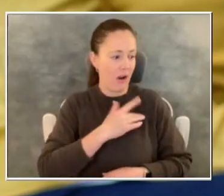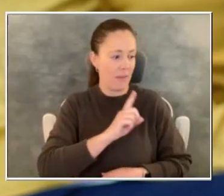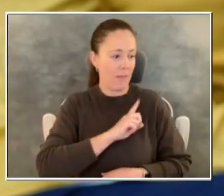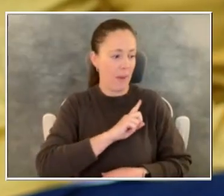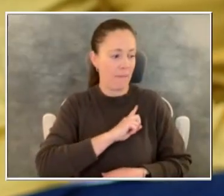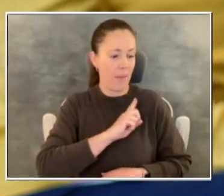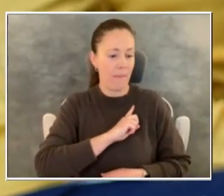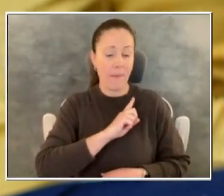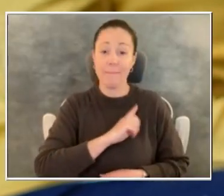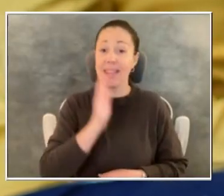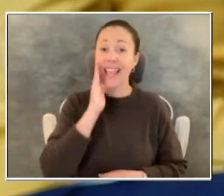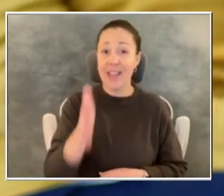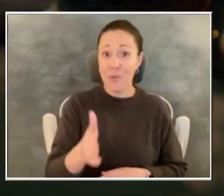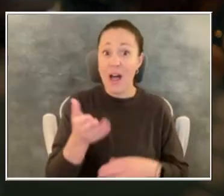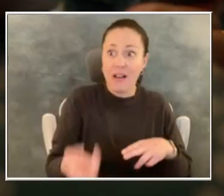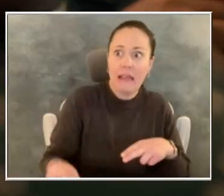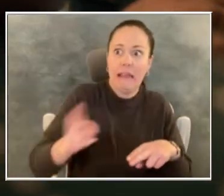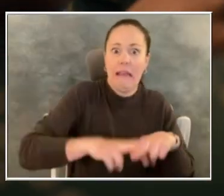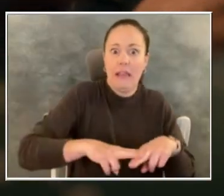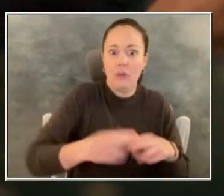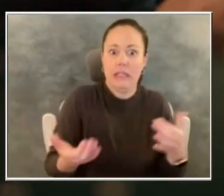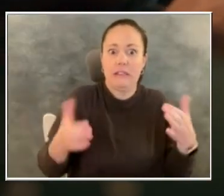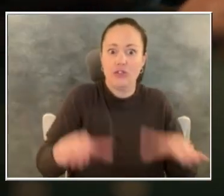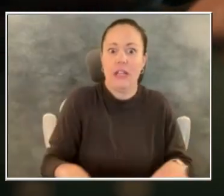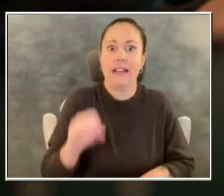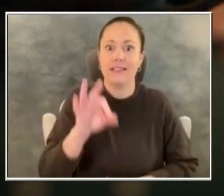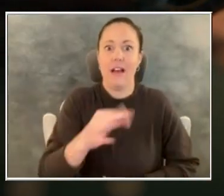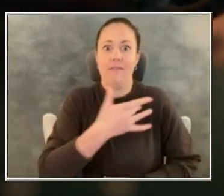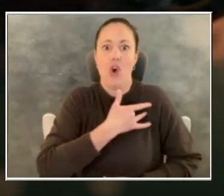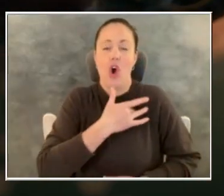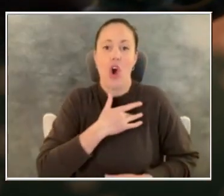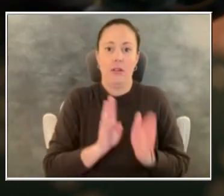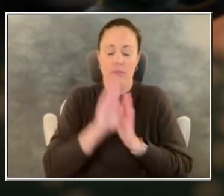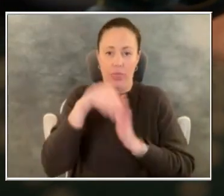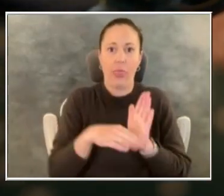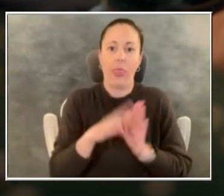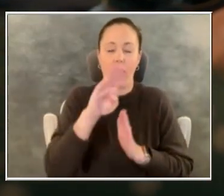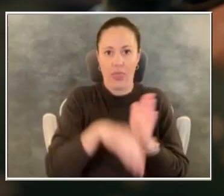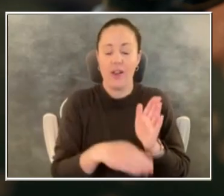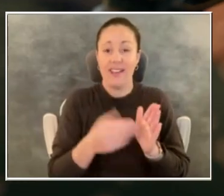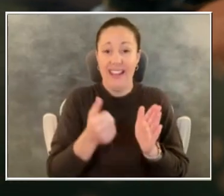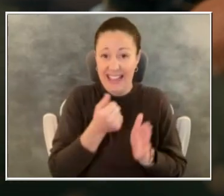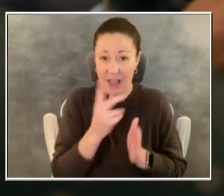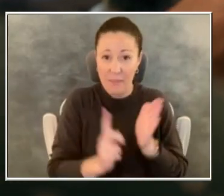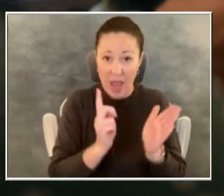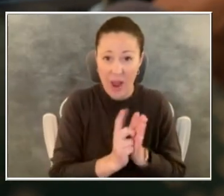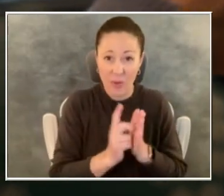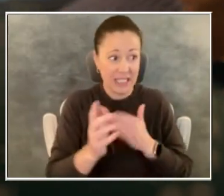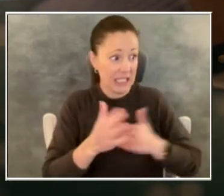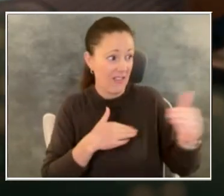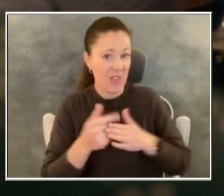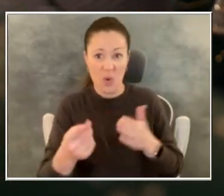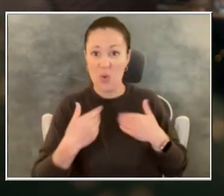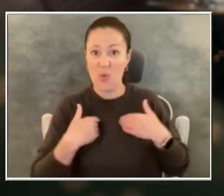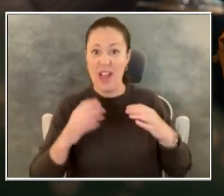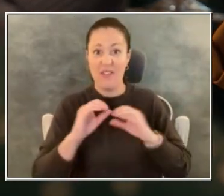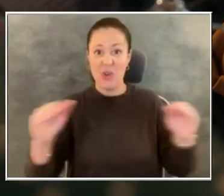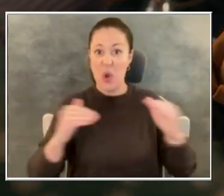atrial fibrillation within just a couple of hours, even if you have no underlying history of heart